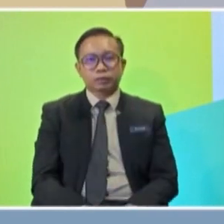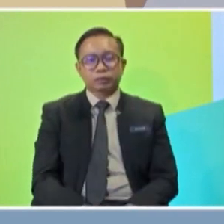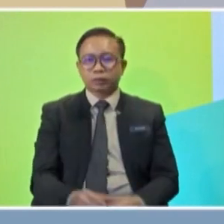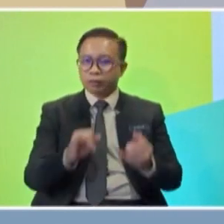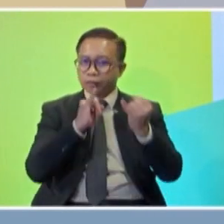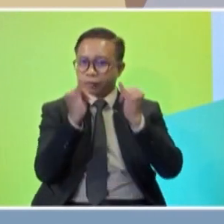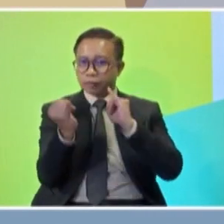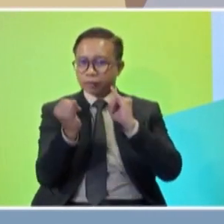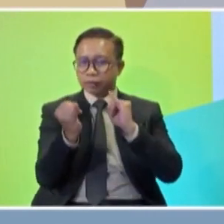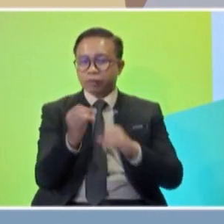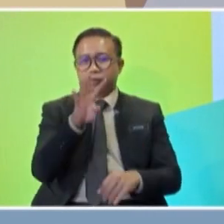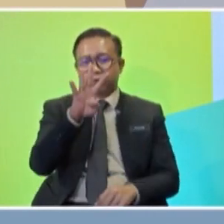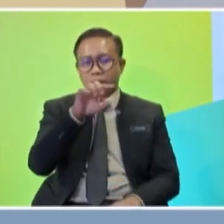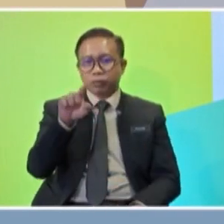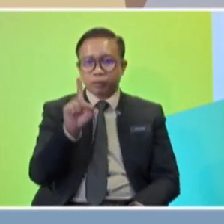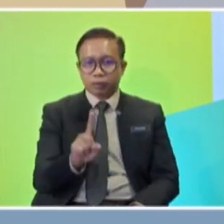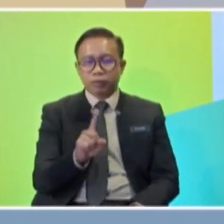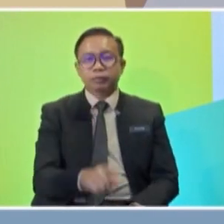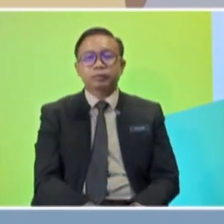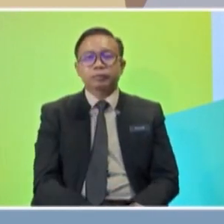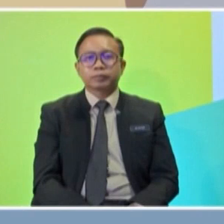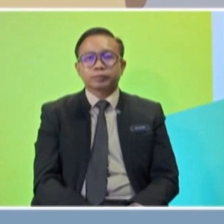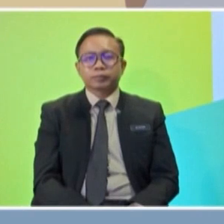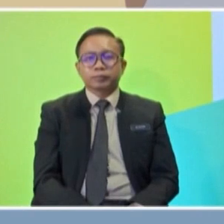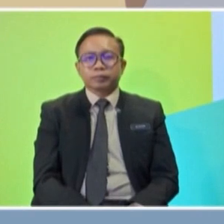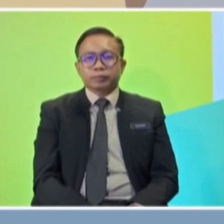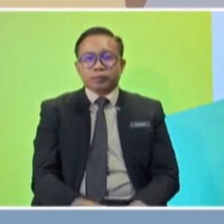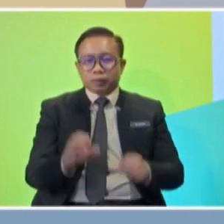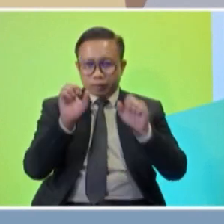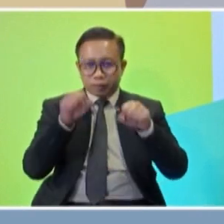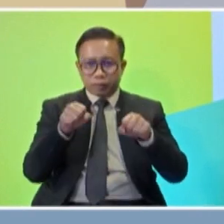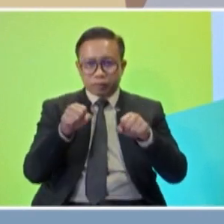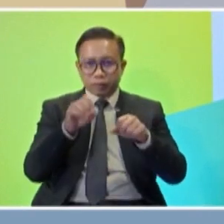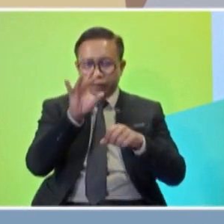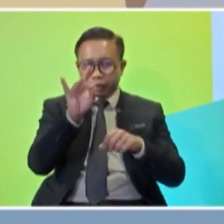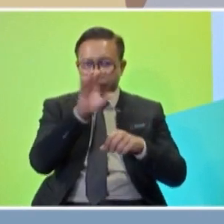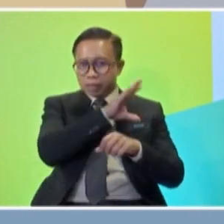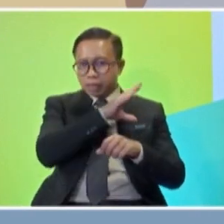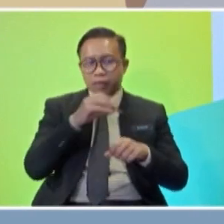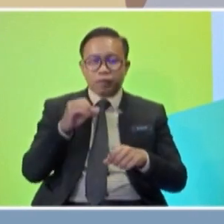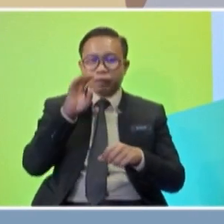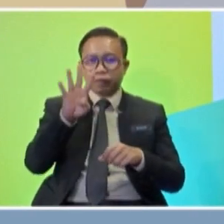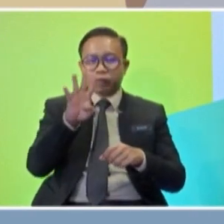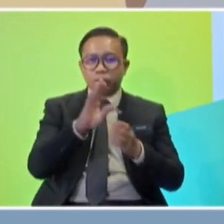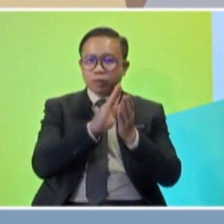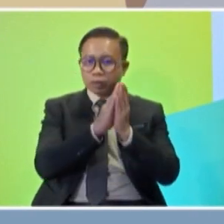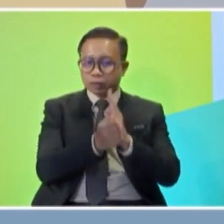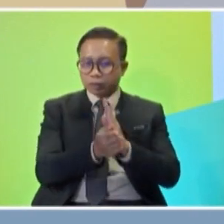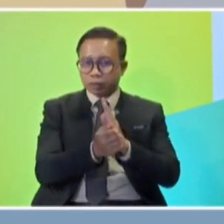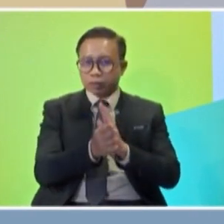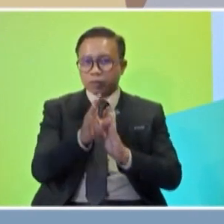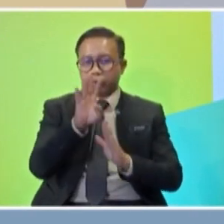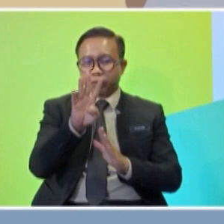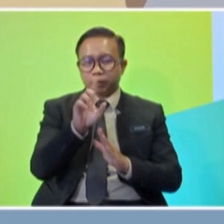to become 4 over 1. So we can simplify 8 and 4 to become 2 and